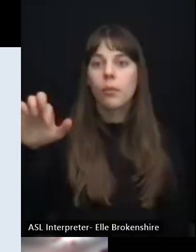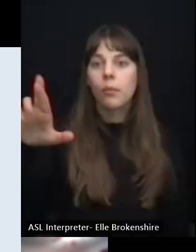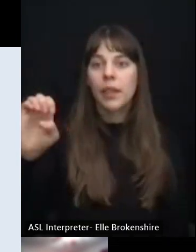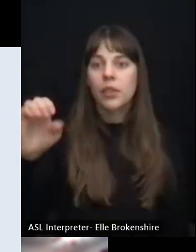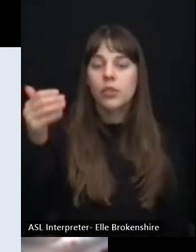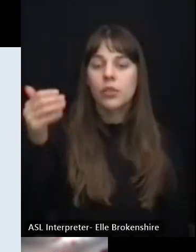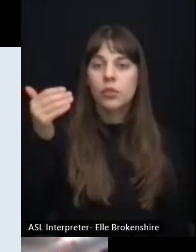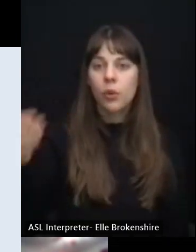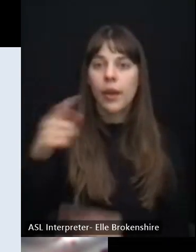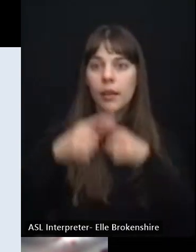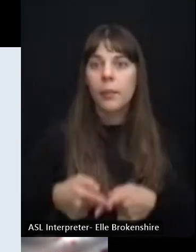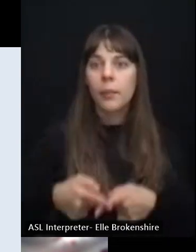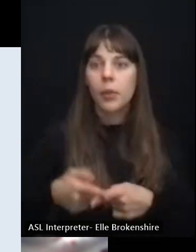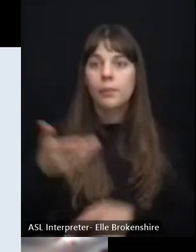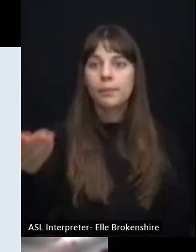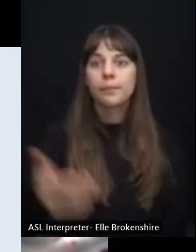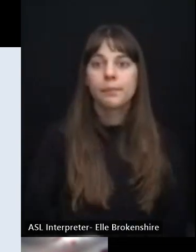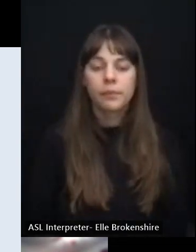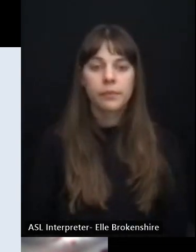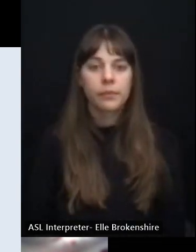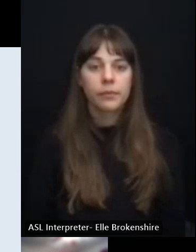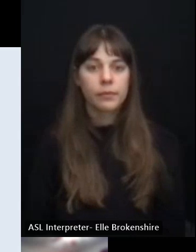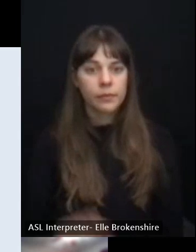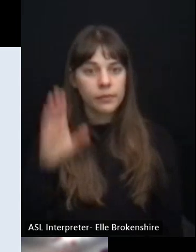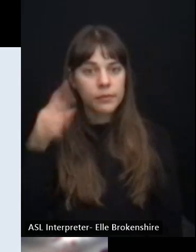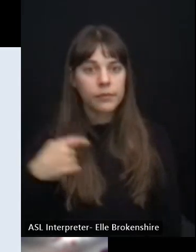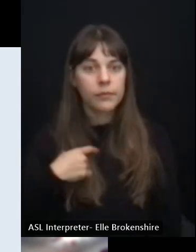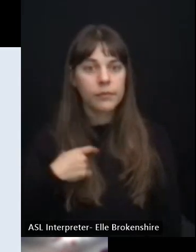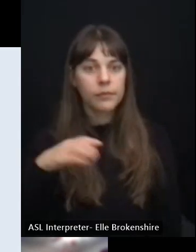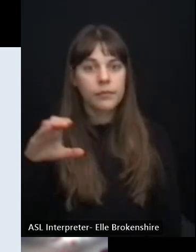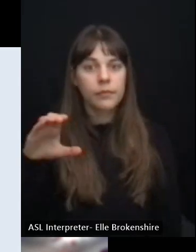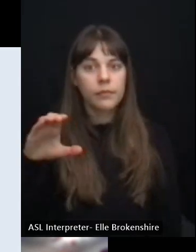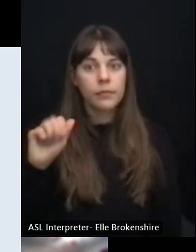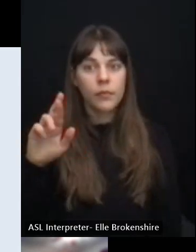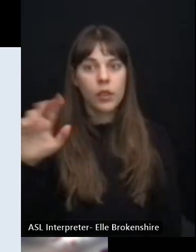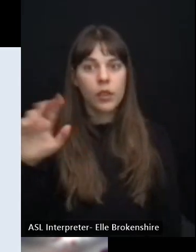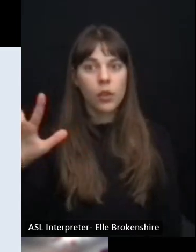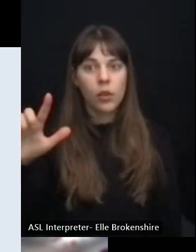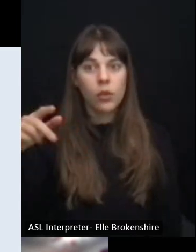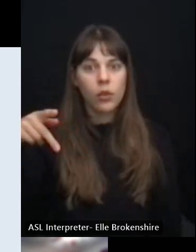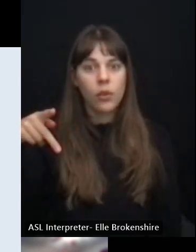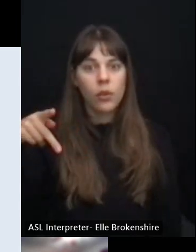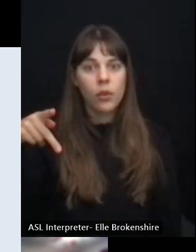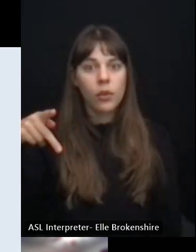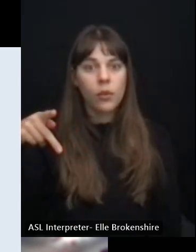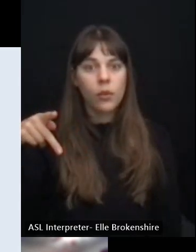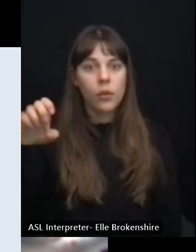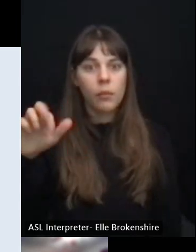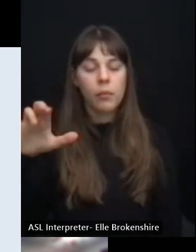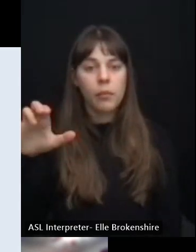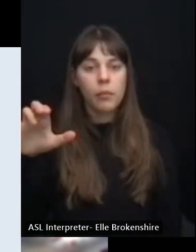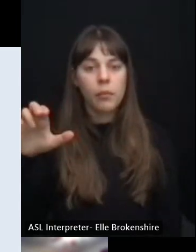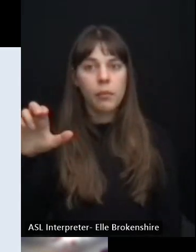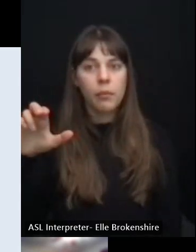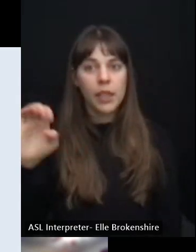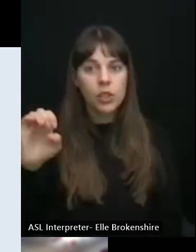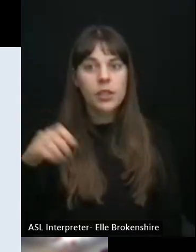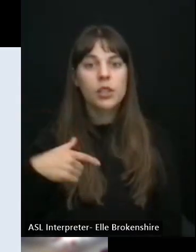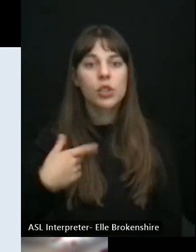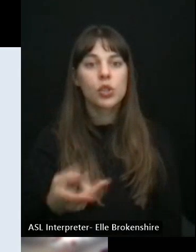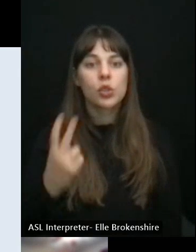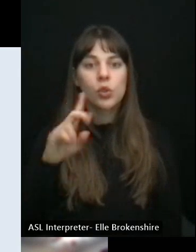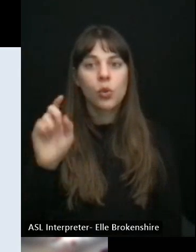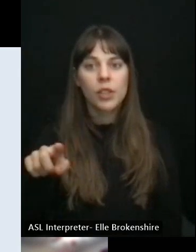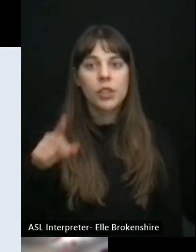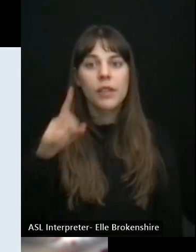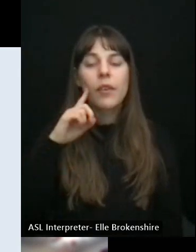yourself. Hello, my name is Carl Pierce, and I have two questions. First off, for the Panhandle Bridge